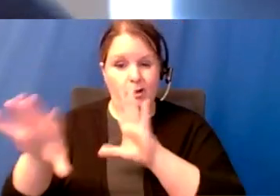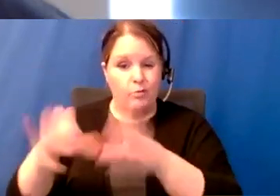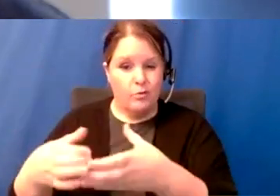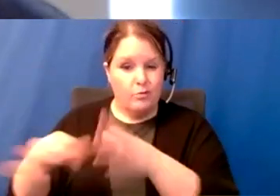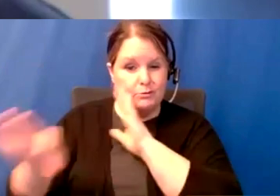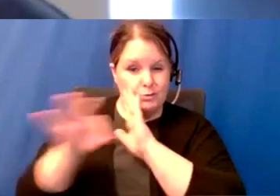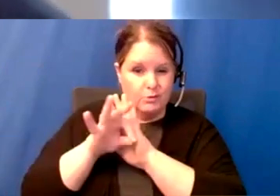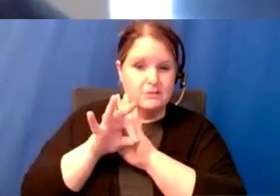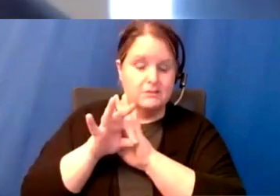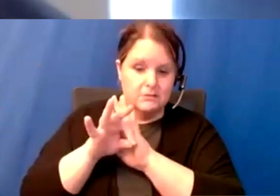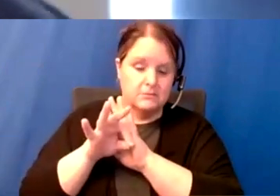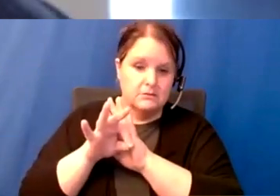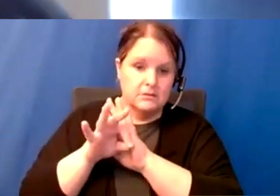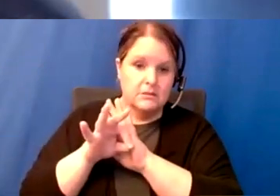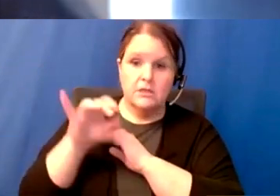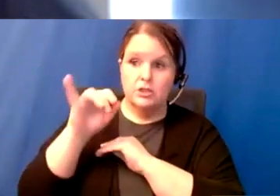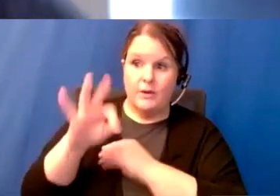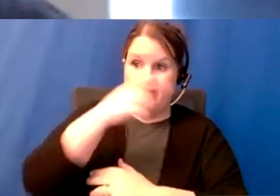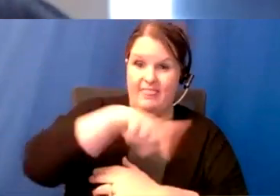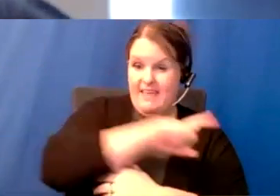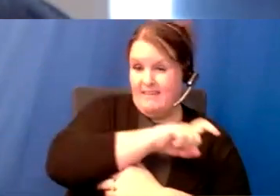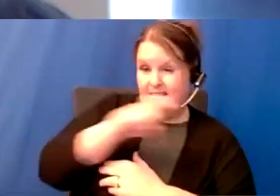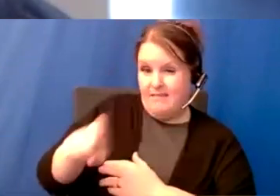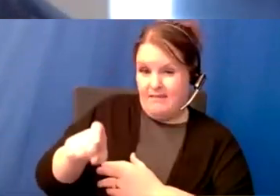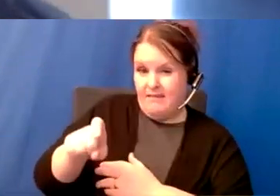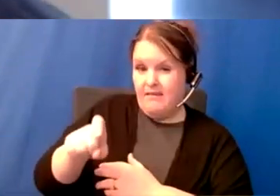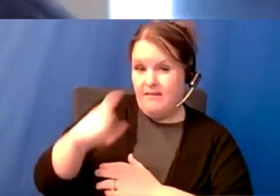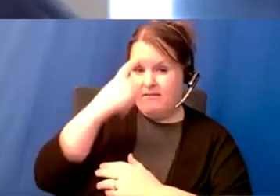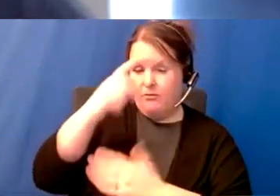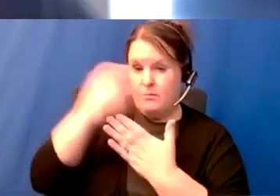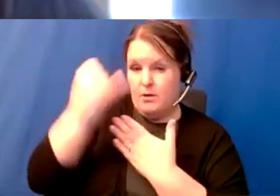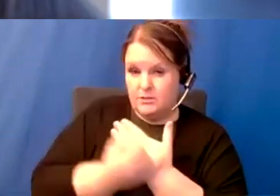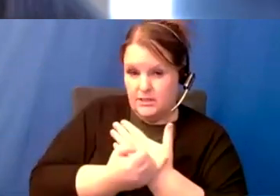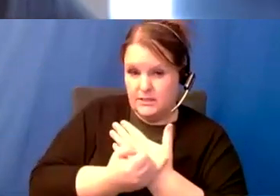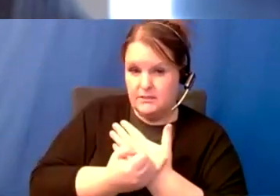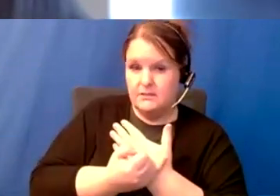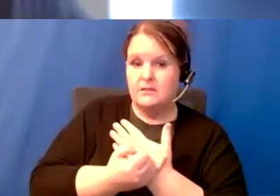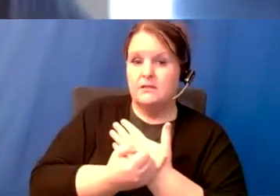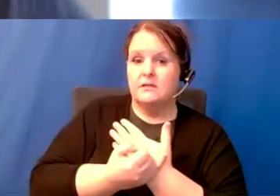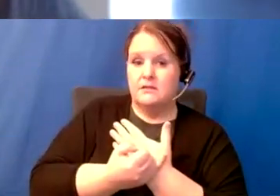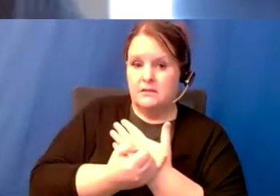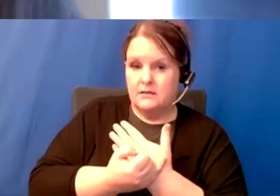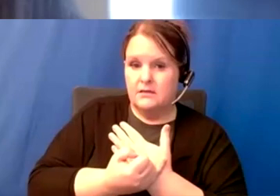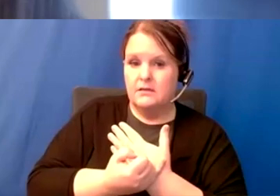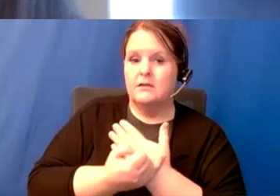So if they give a donation to your organization for a project and